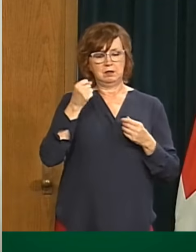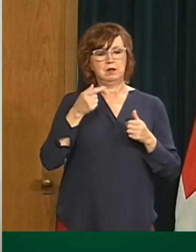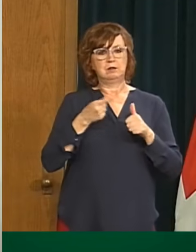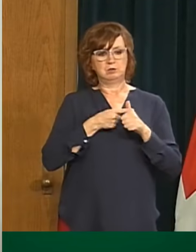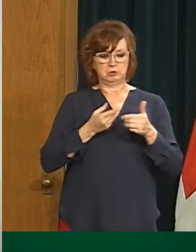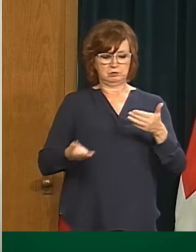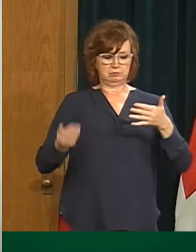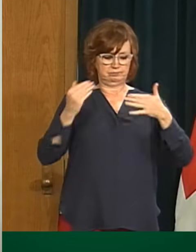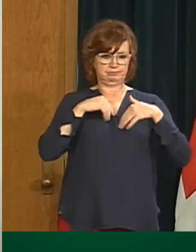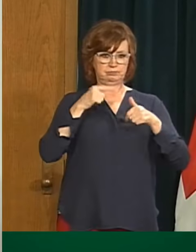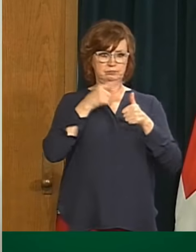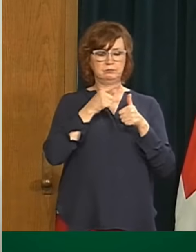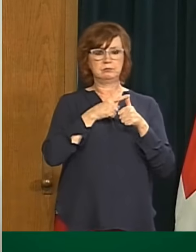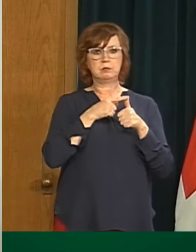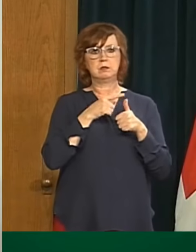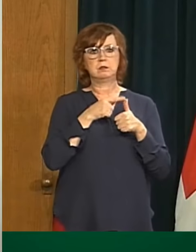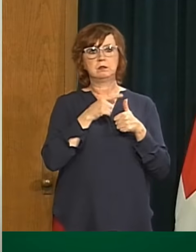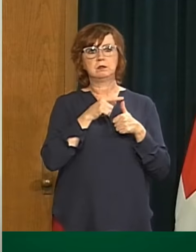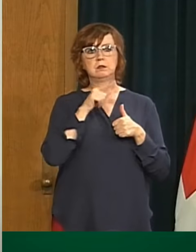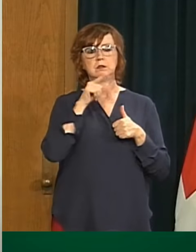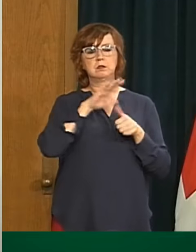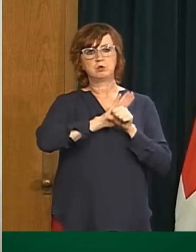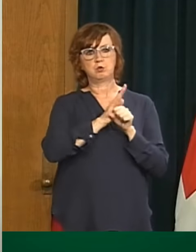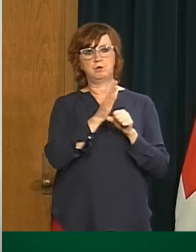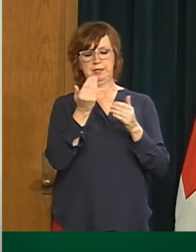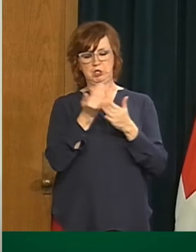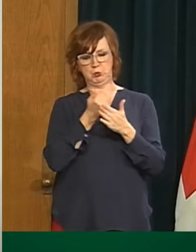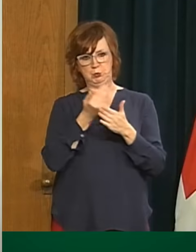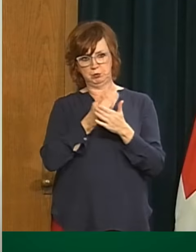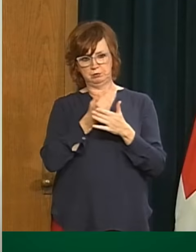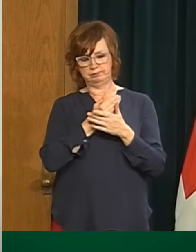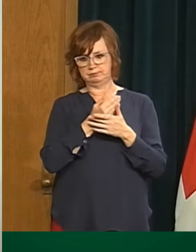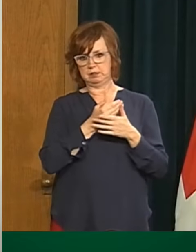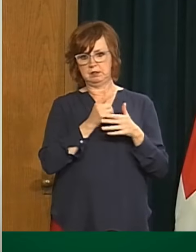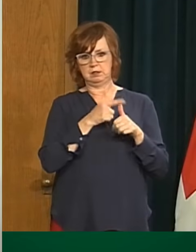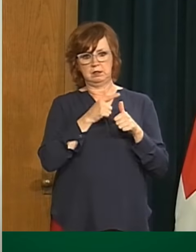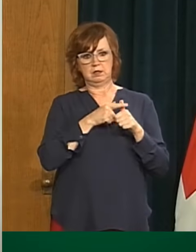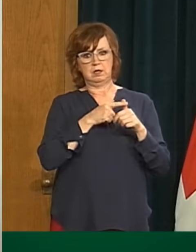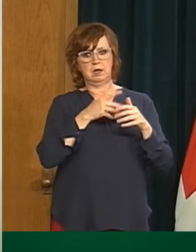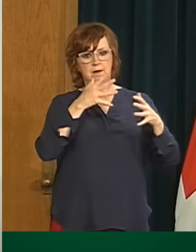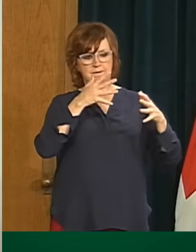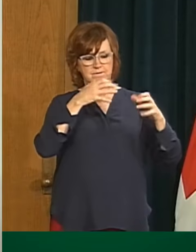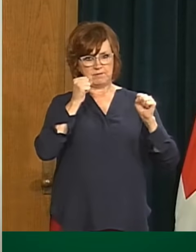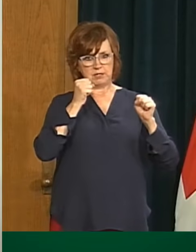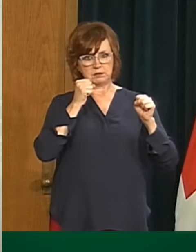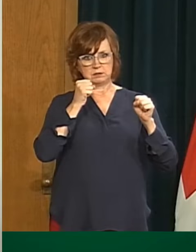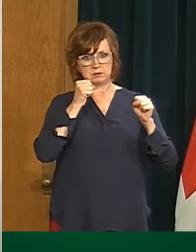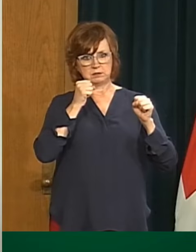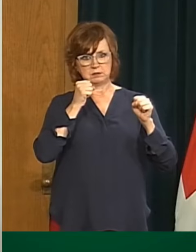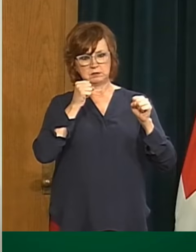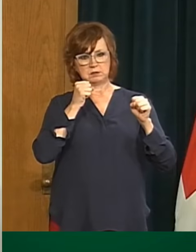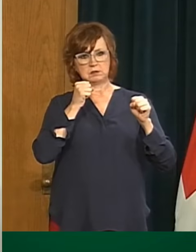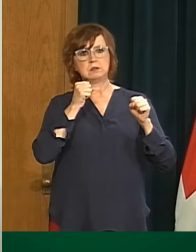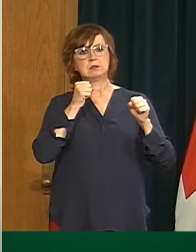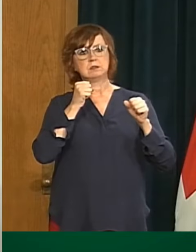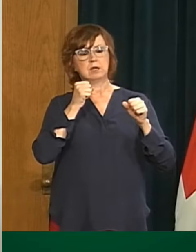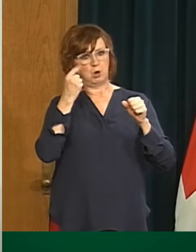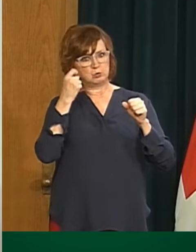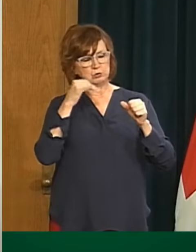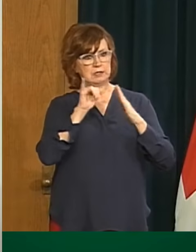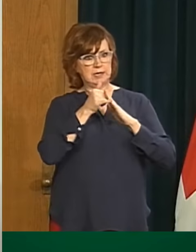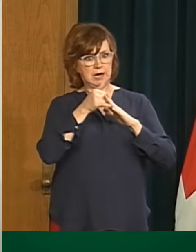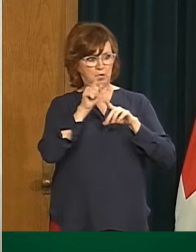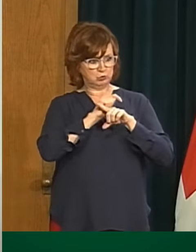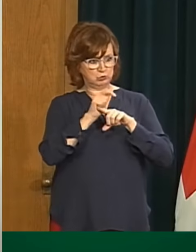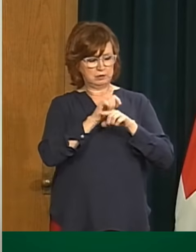been rapid understanding of the appropriate PPE and how to don and doff and use that. And as Dr. Shaw has described in